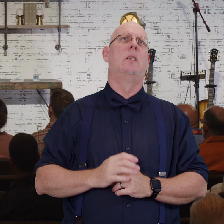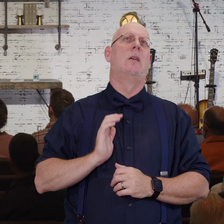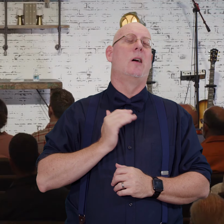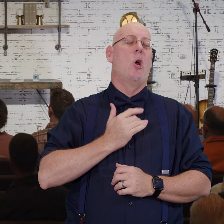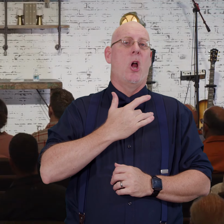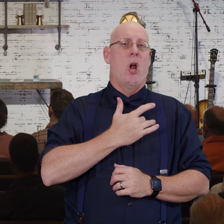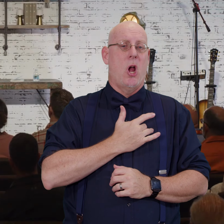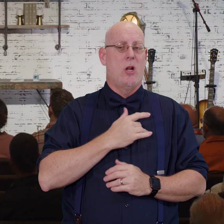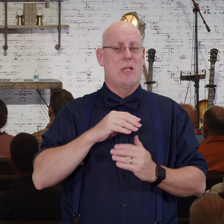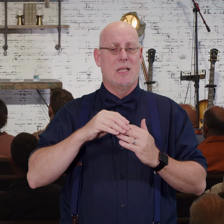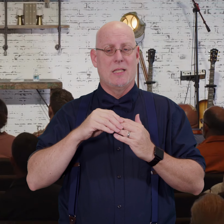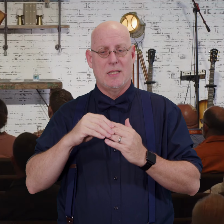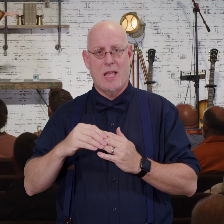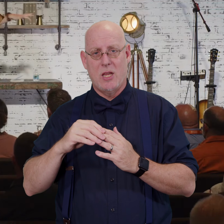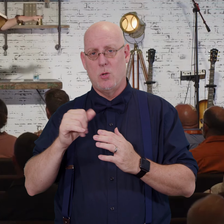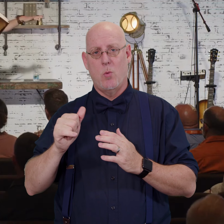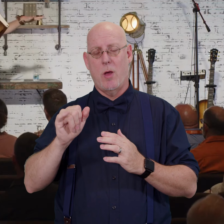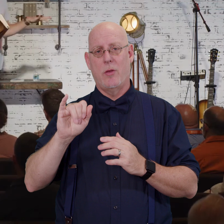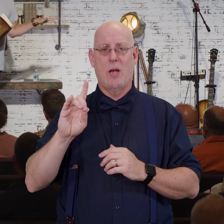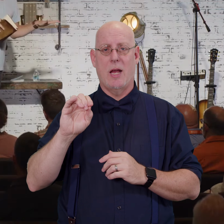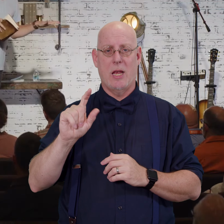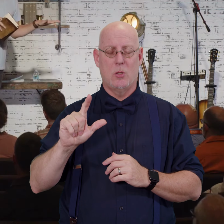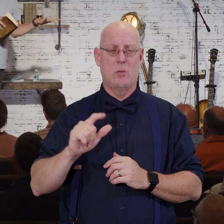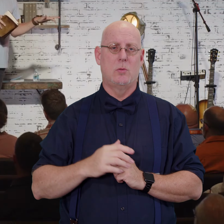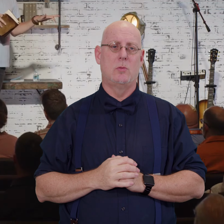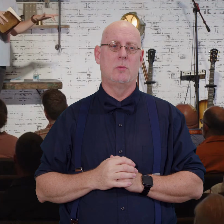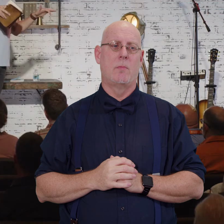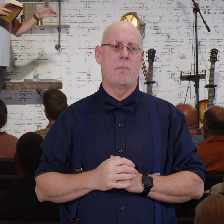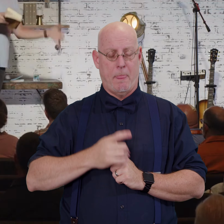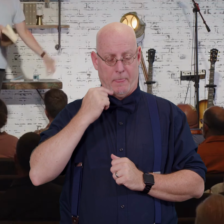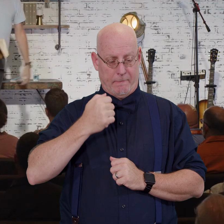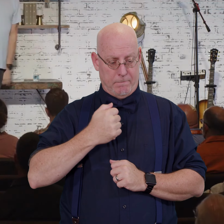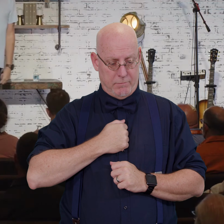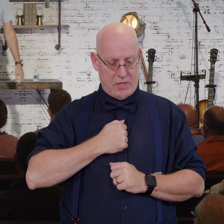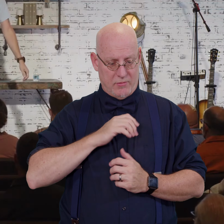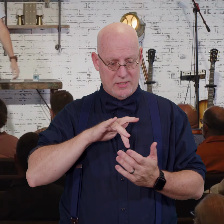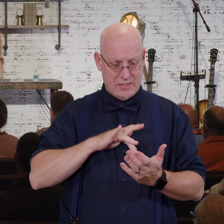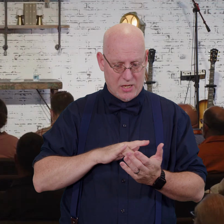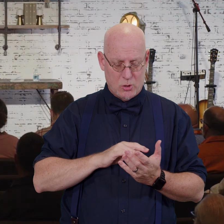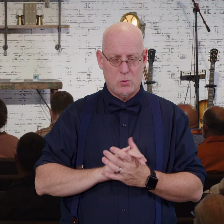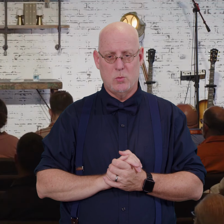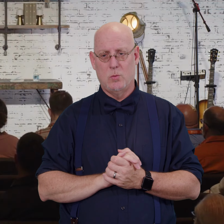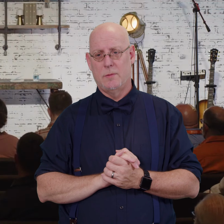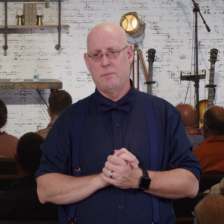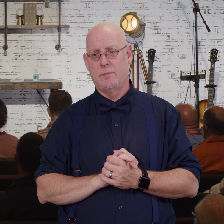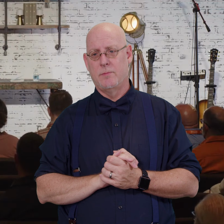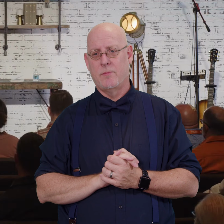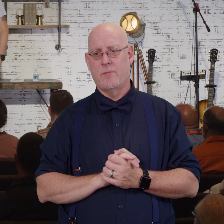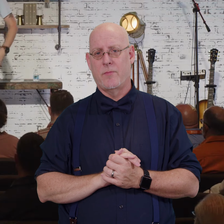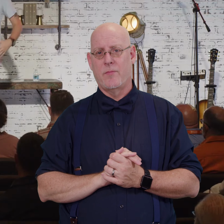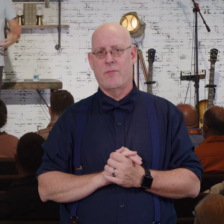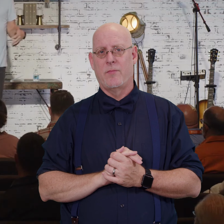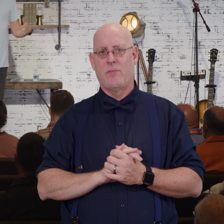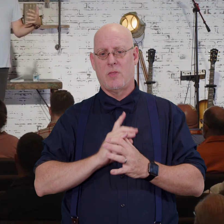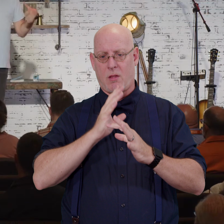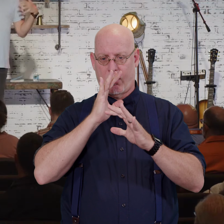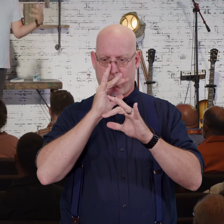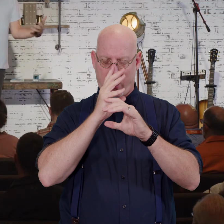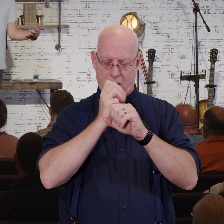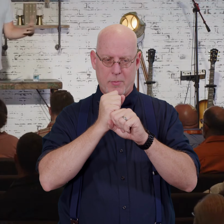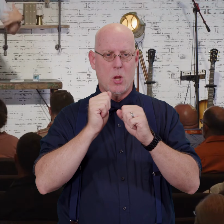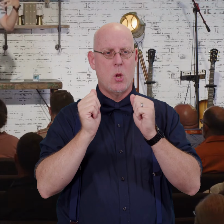our hearts are led to these other idols, to self-centeredness, to an